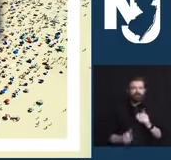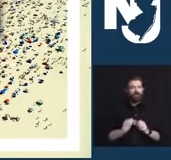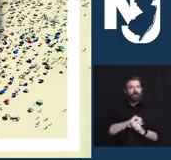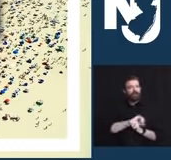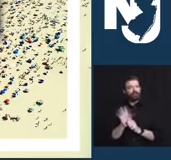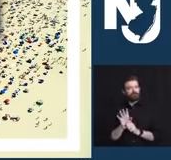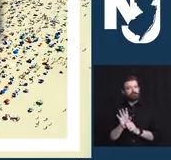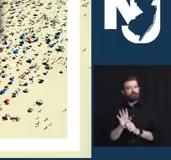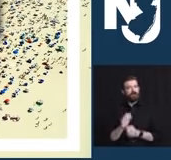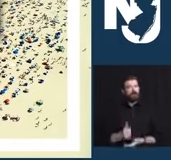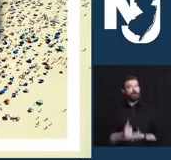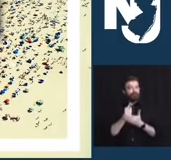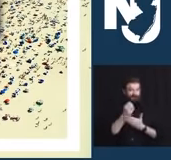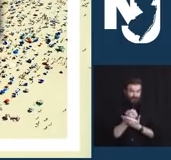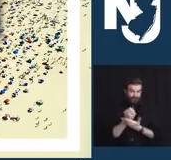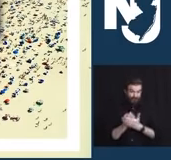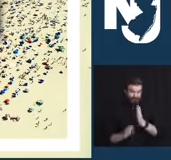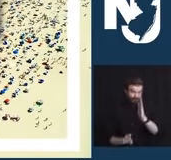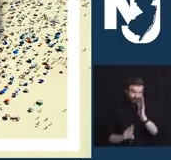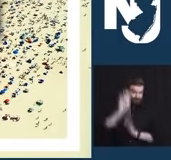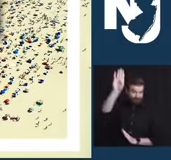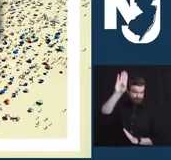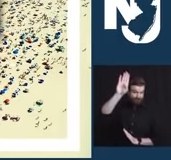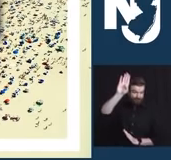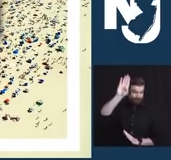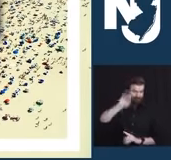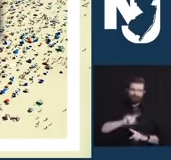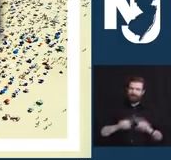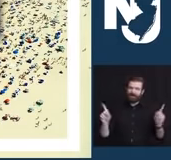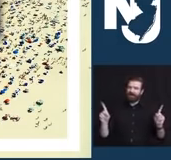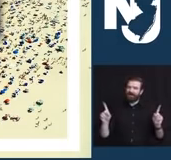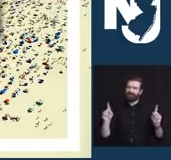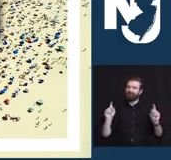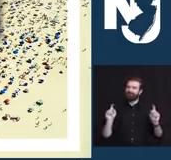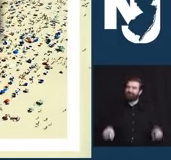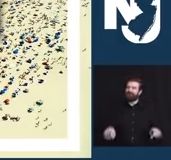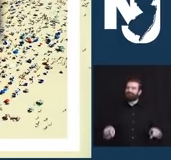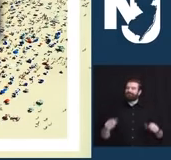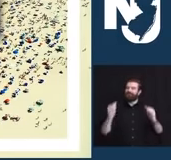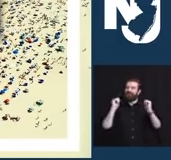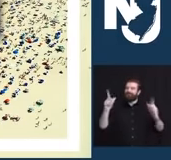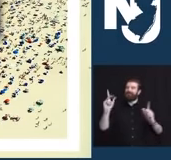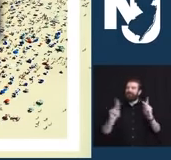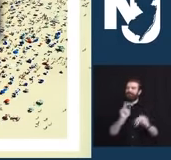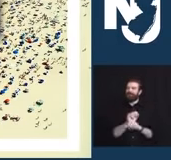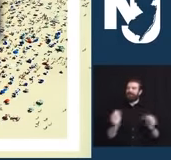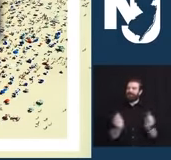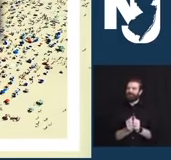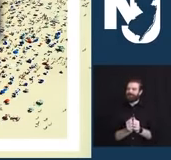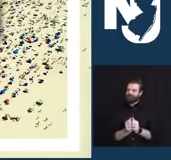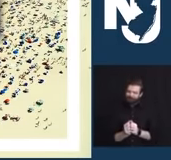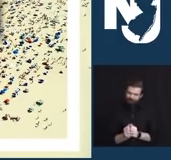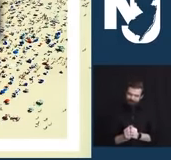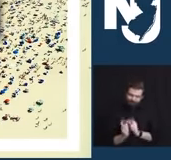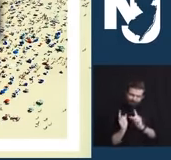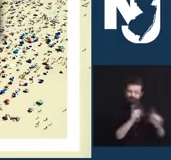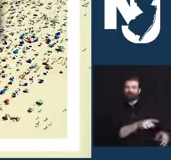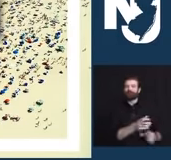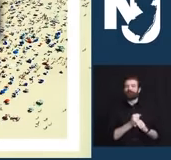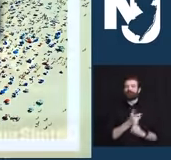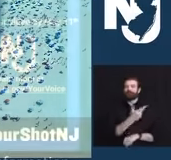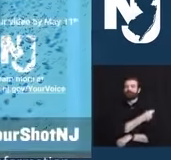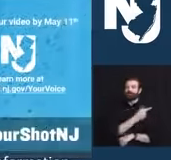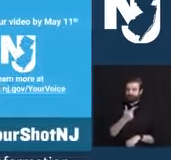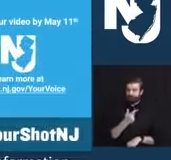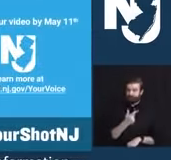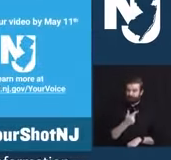again requires all of us to keep working together and getting vaccinated. And don't forget another piece of